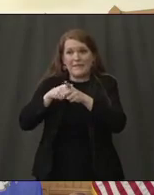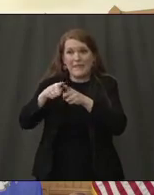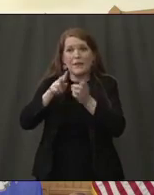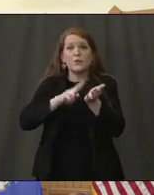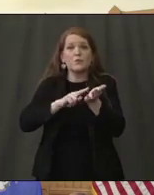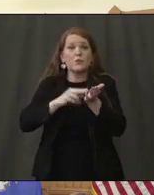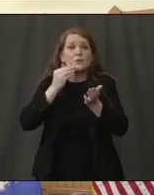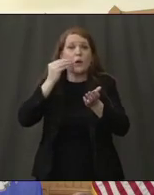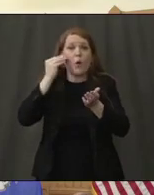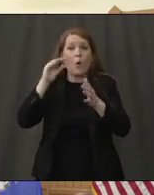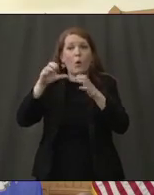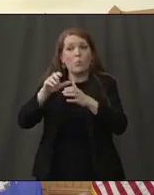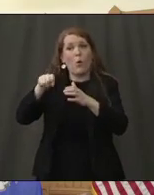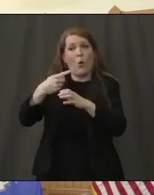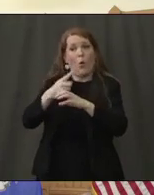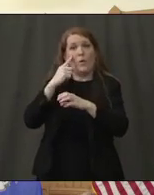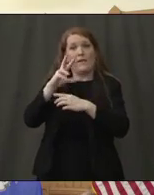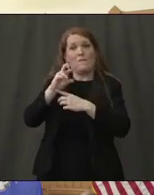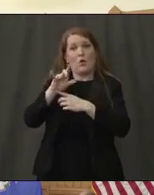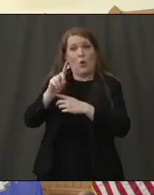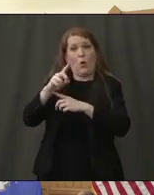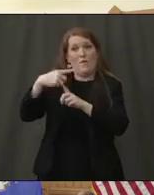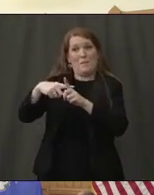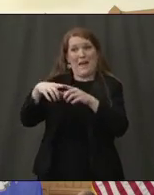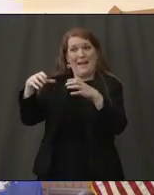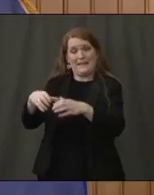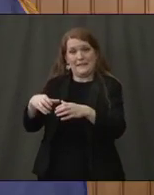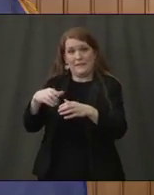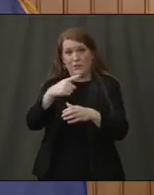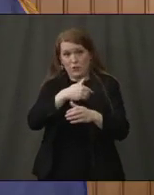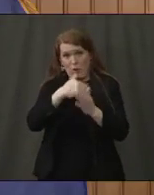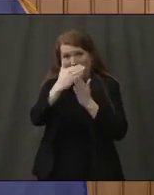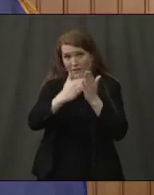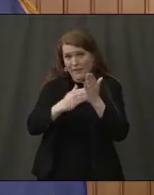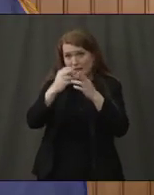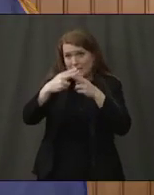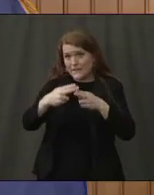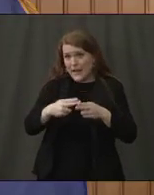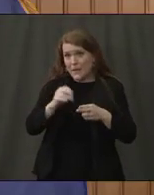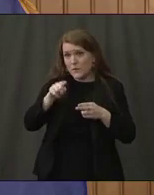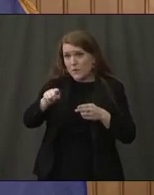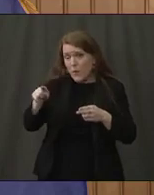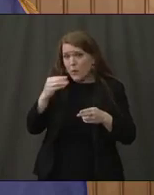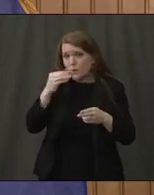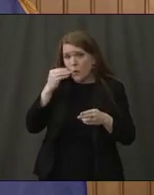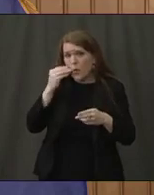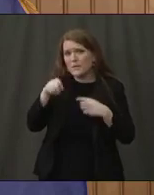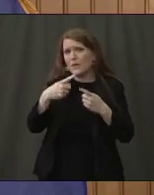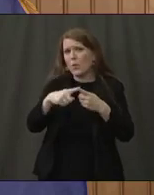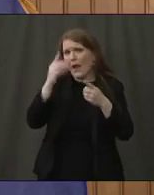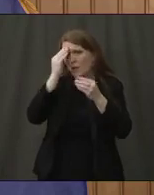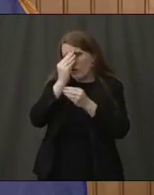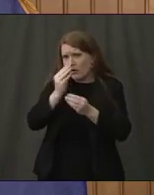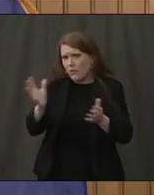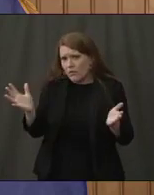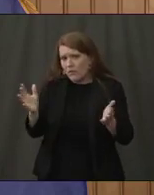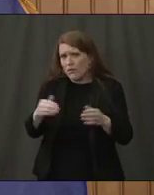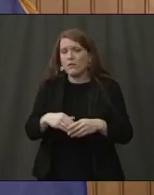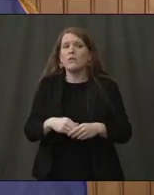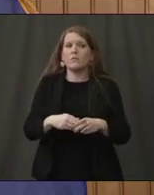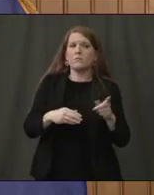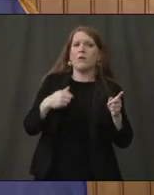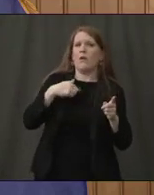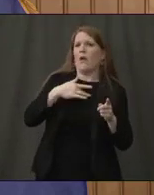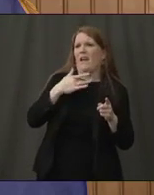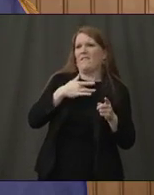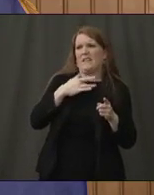those homes, and when will those be released? I think they'll be released as soon as we reach the final agreement with them, which I think is going to be